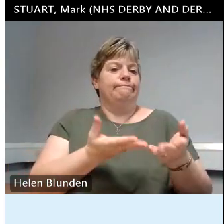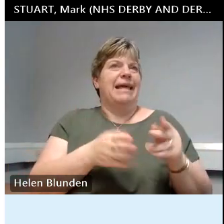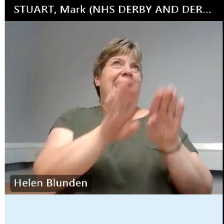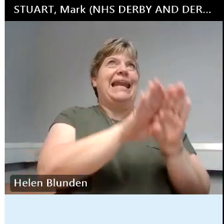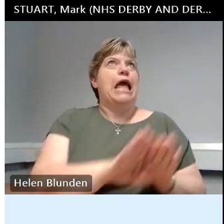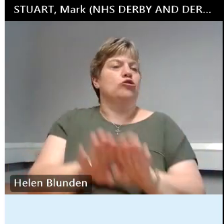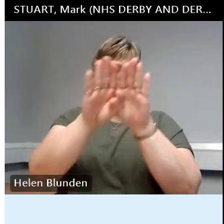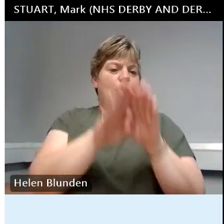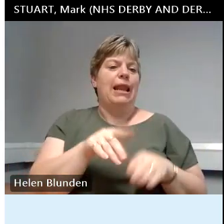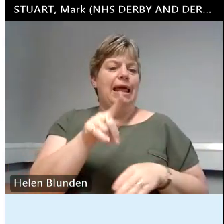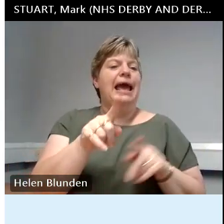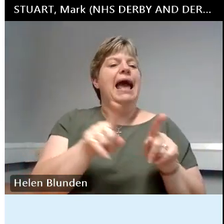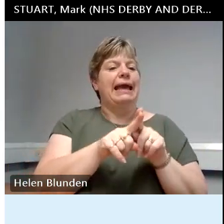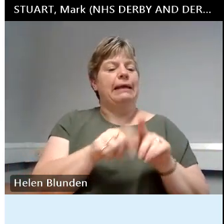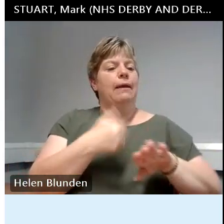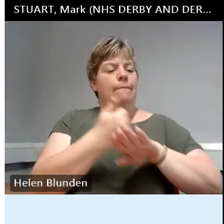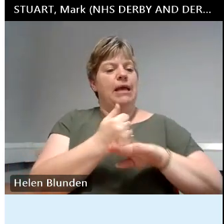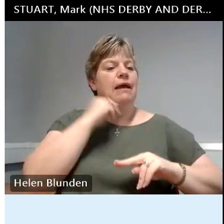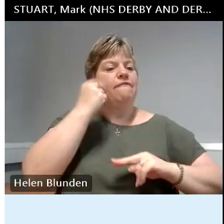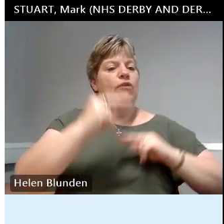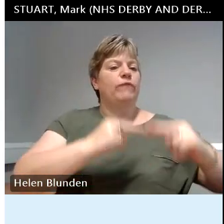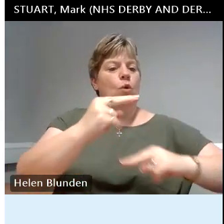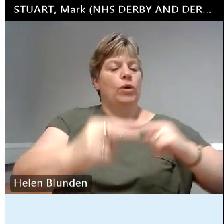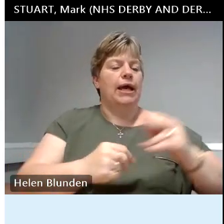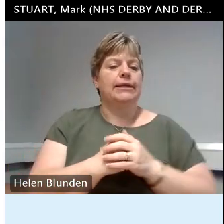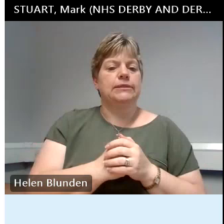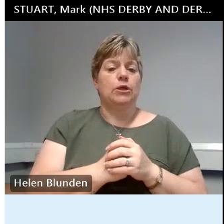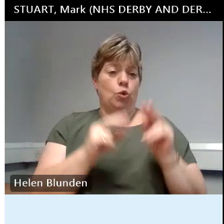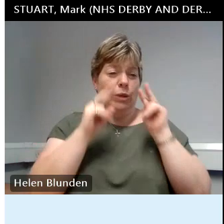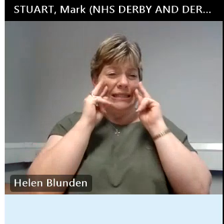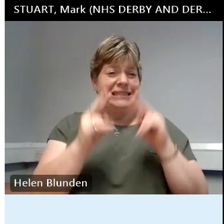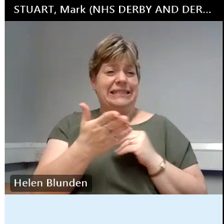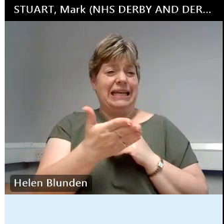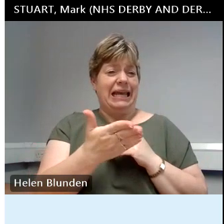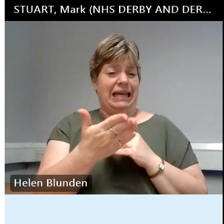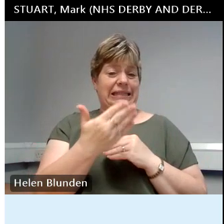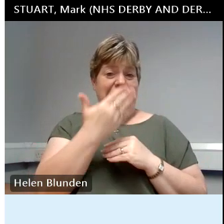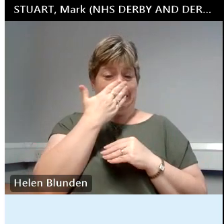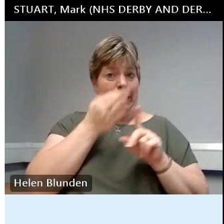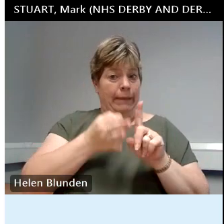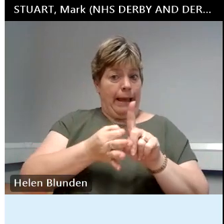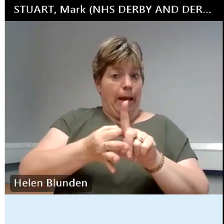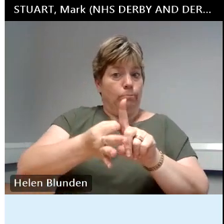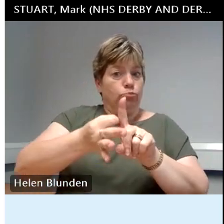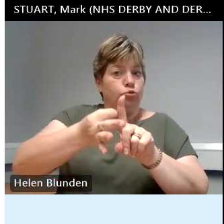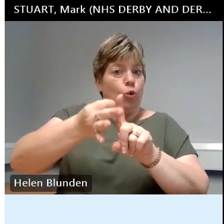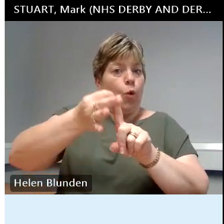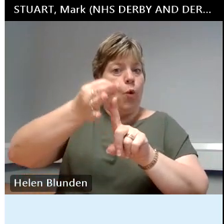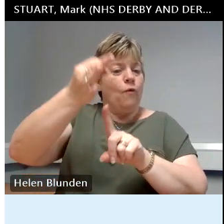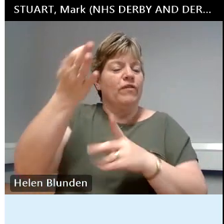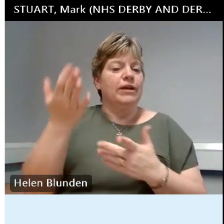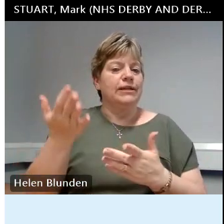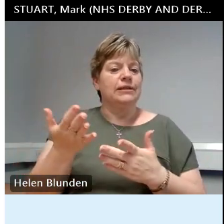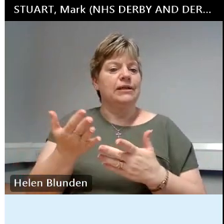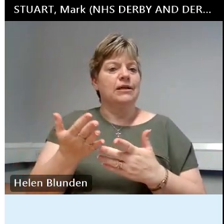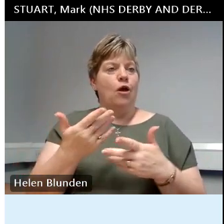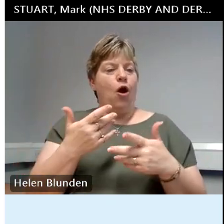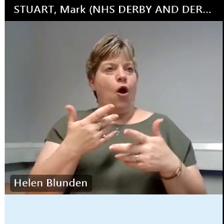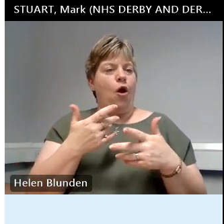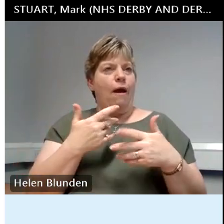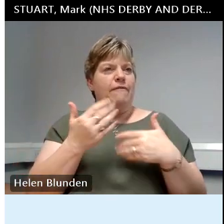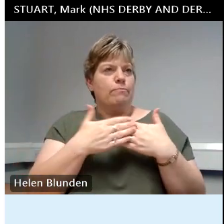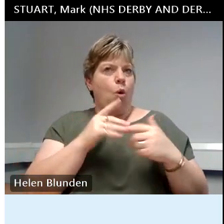nationally, again on a fortnightly basis. And you can see there that the trend is improving. So those active conversations around how